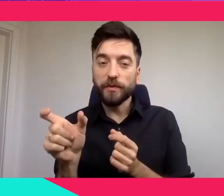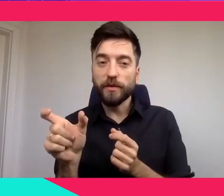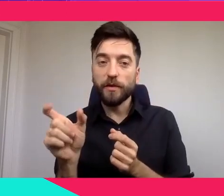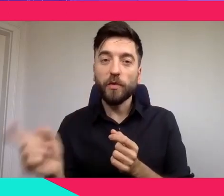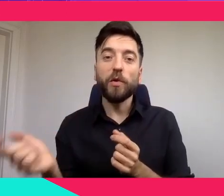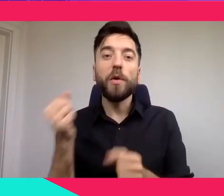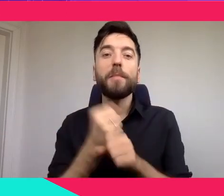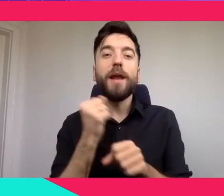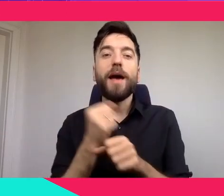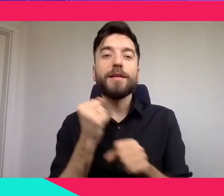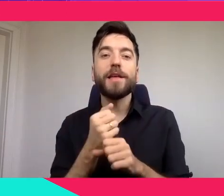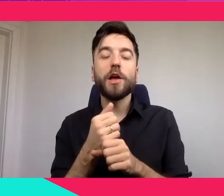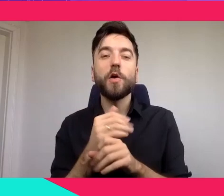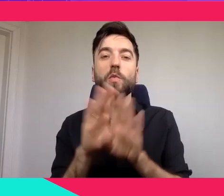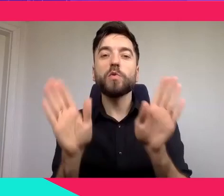a huge